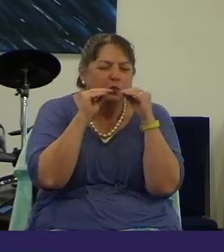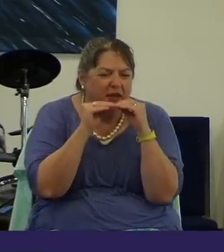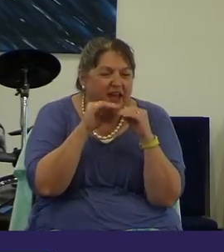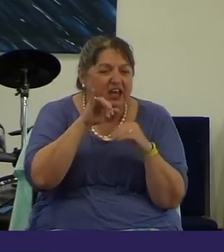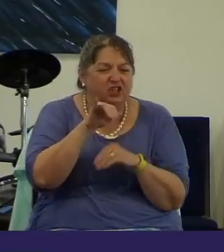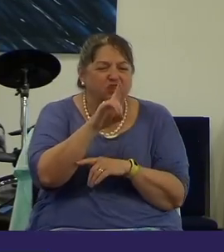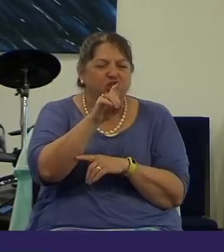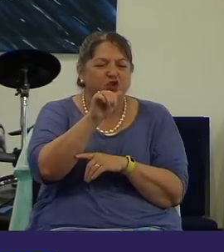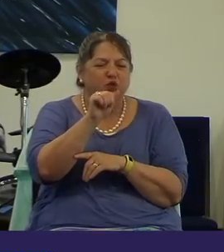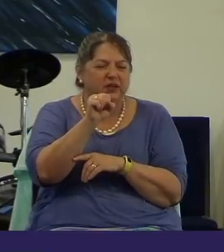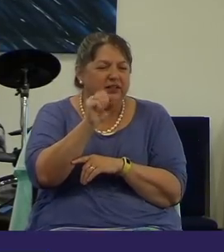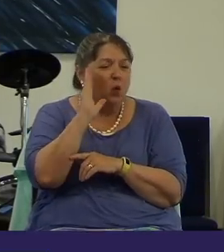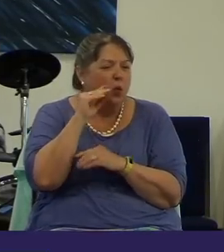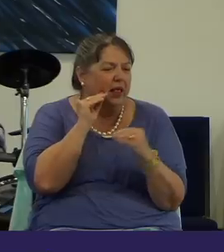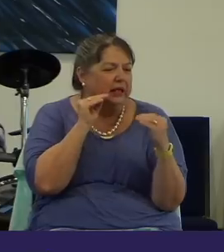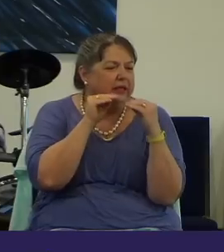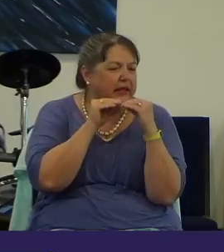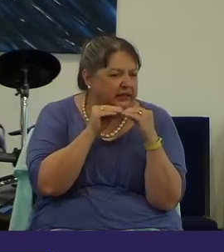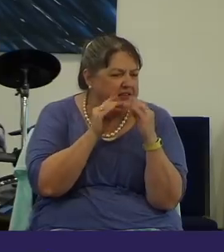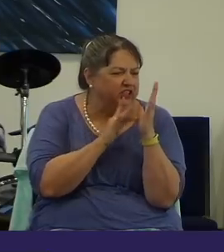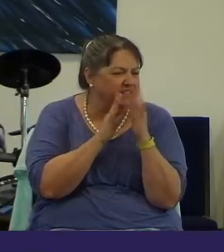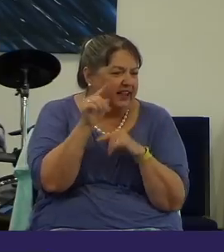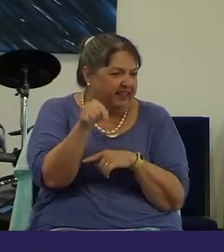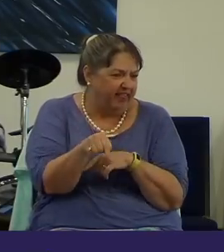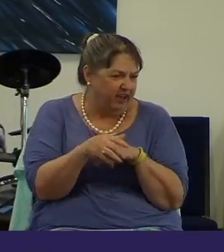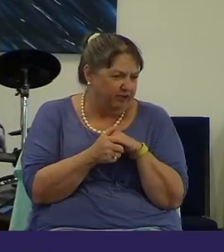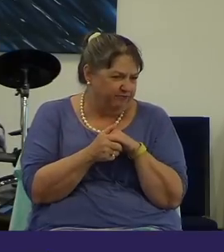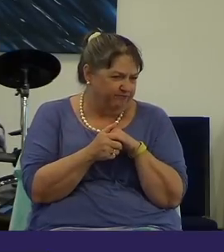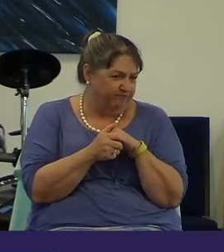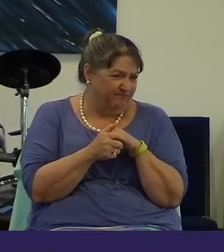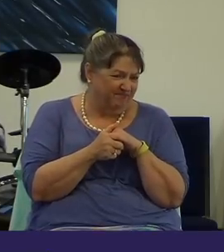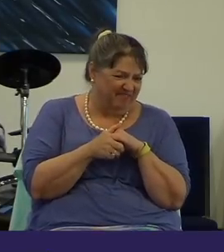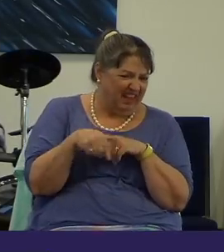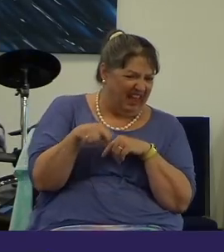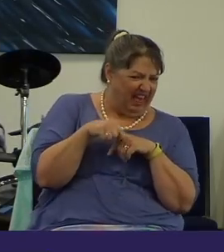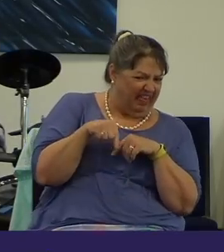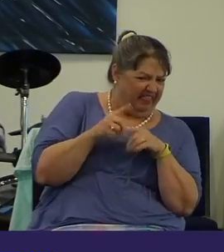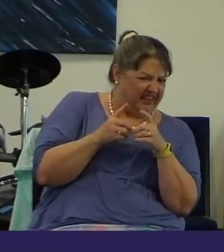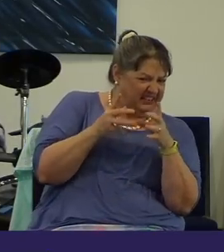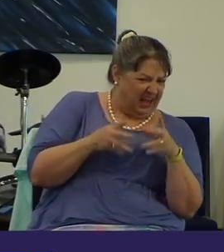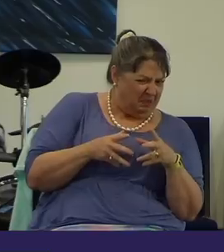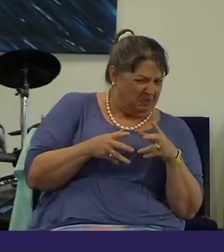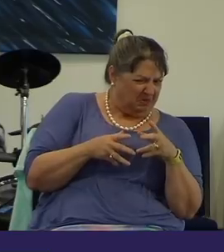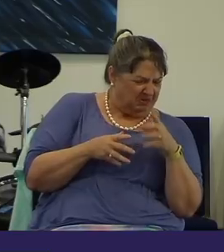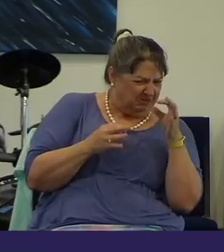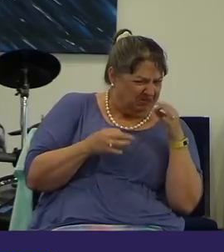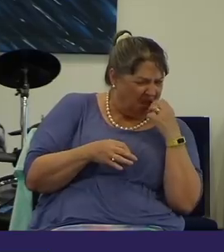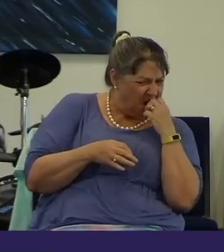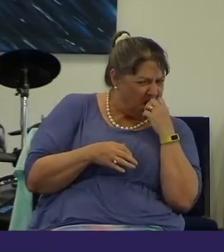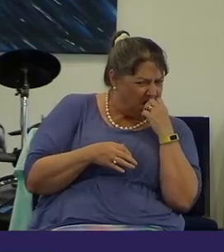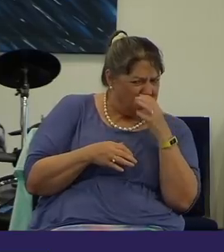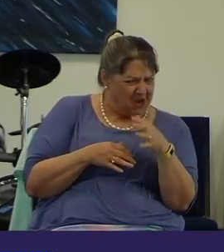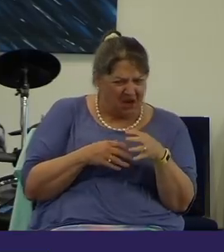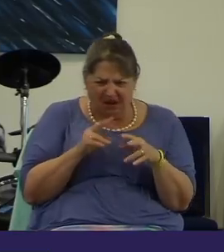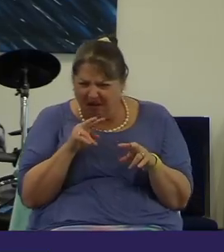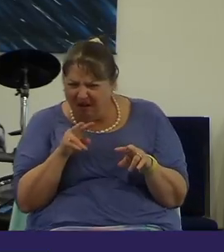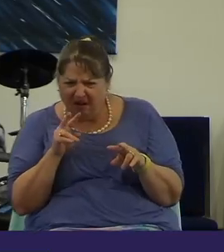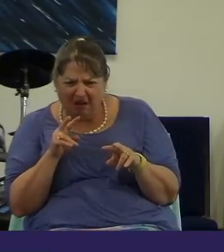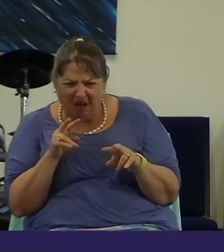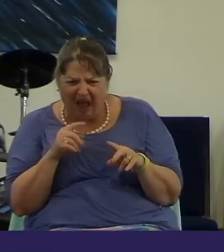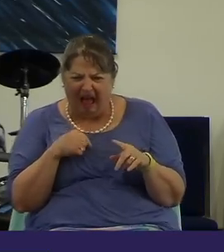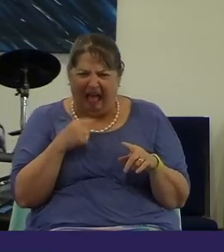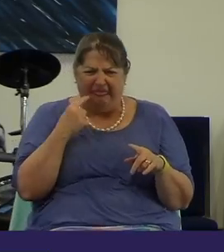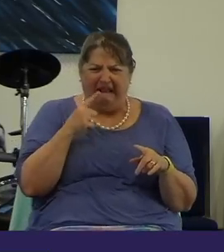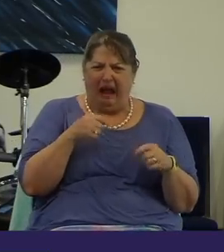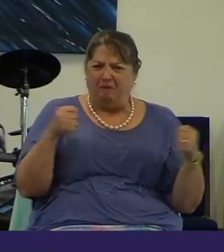The Garden of Gethsemane is the garden where the disciples disowned Jesus, where the true colors were seen, where the flesh took